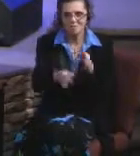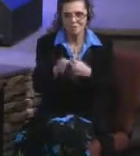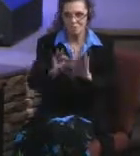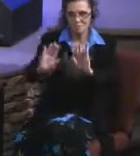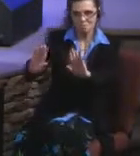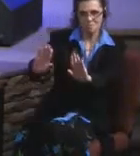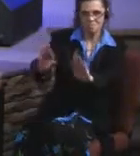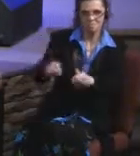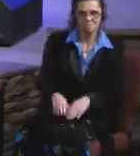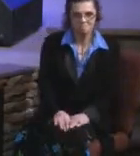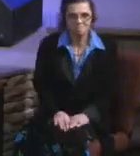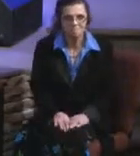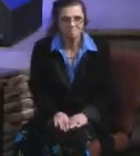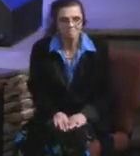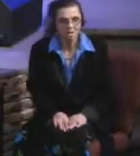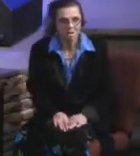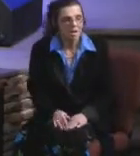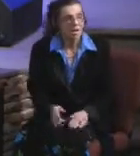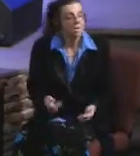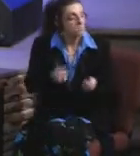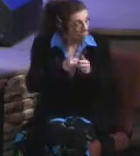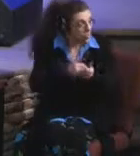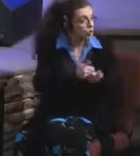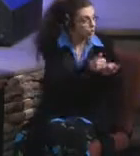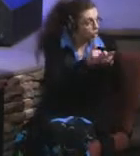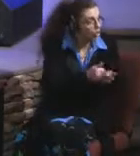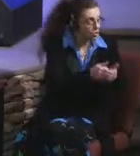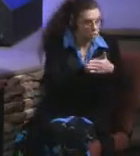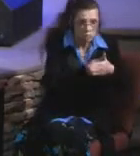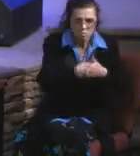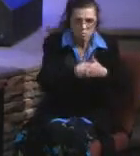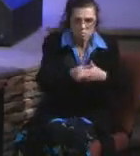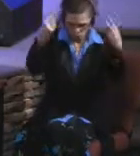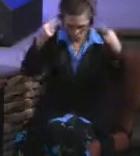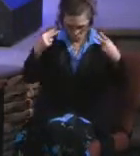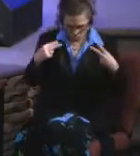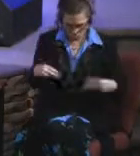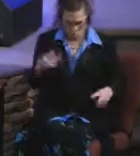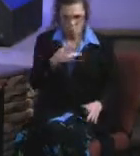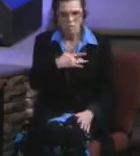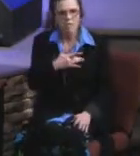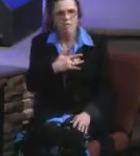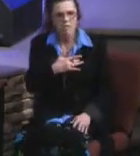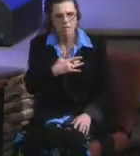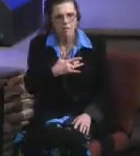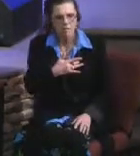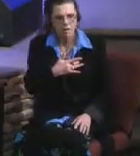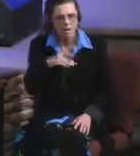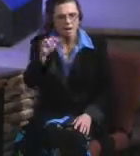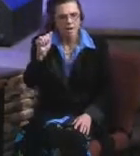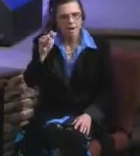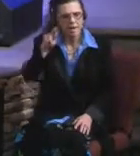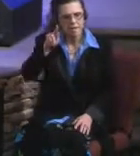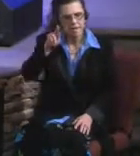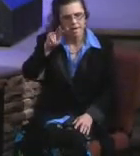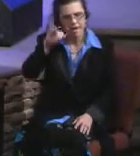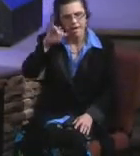withheld. So I want to encourage you today to examine yourselves. Achan means